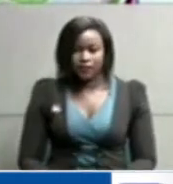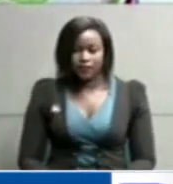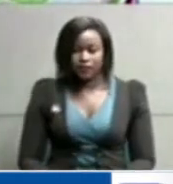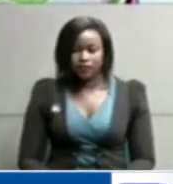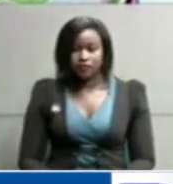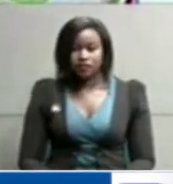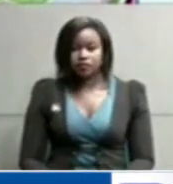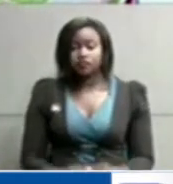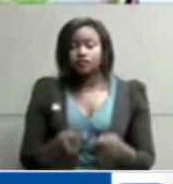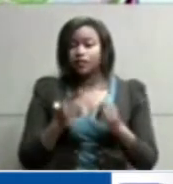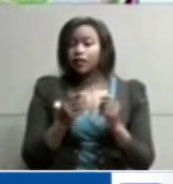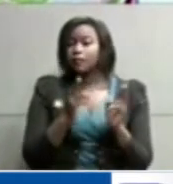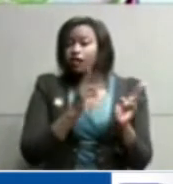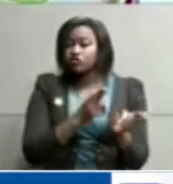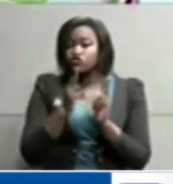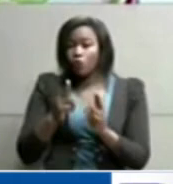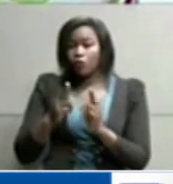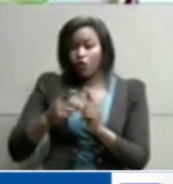The normal temperature?